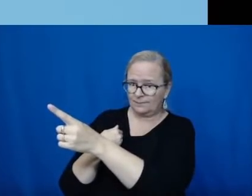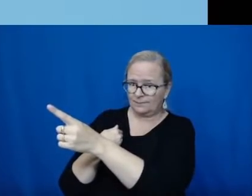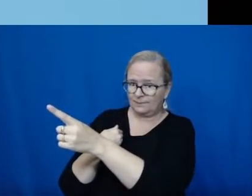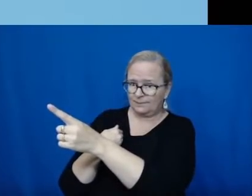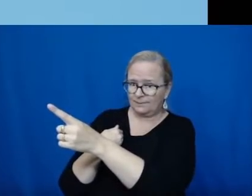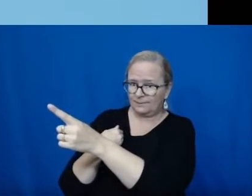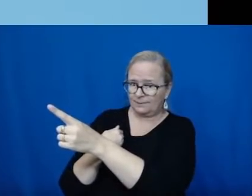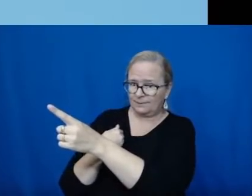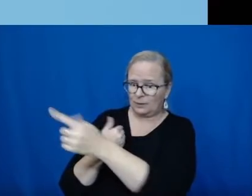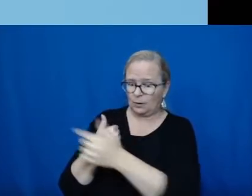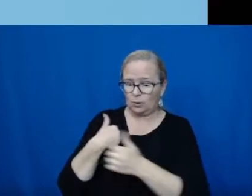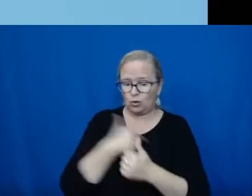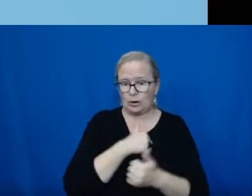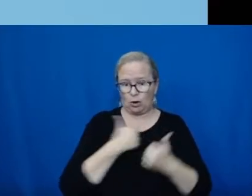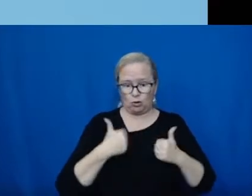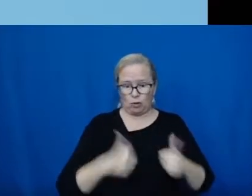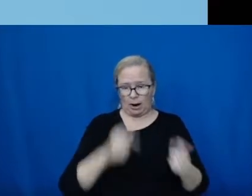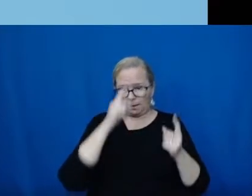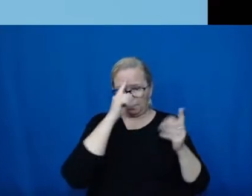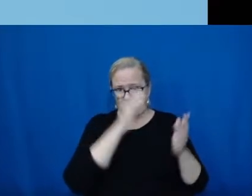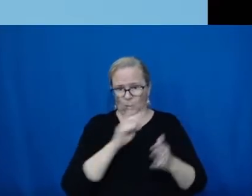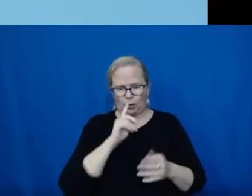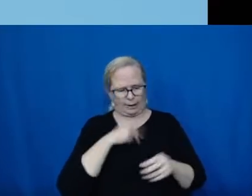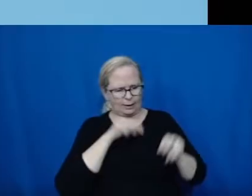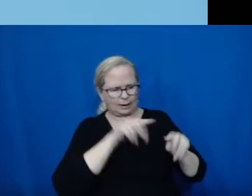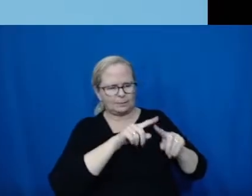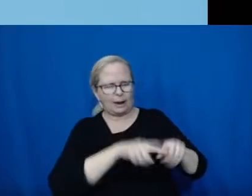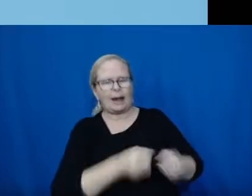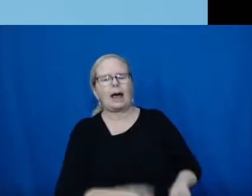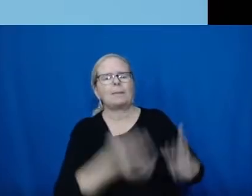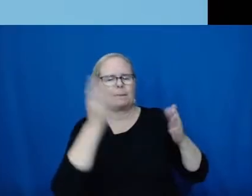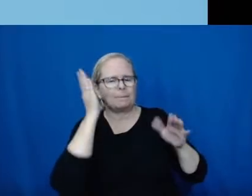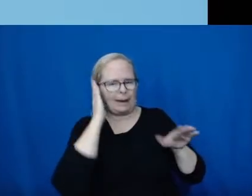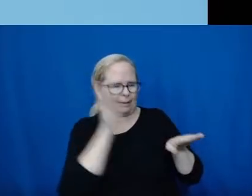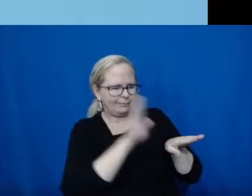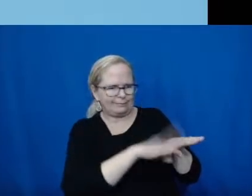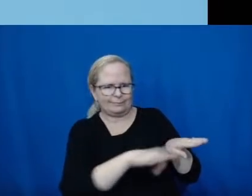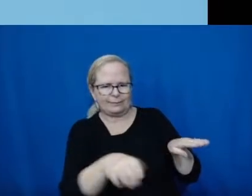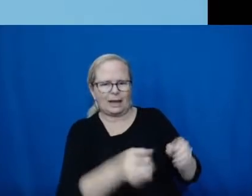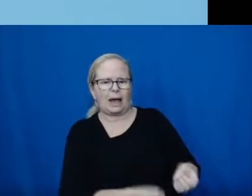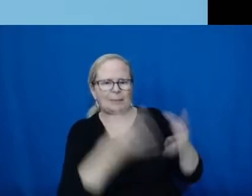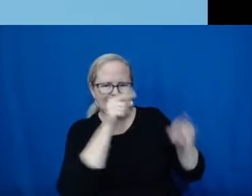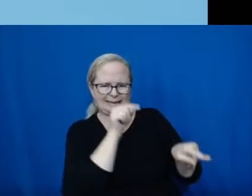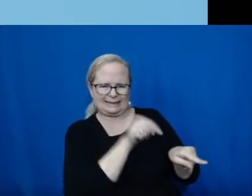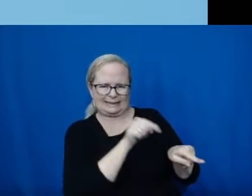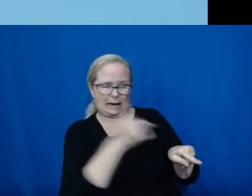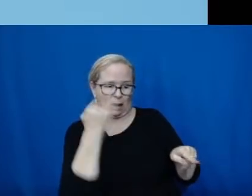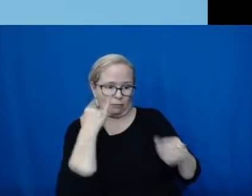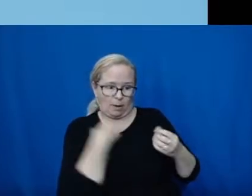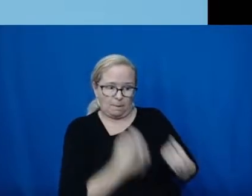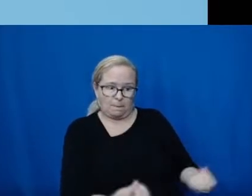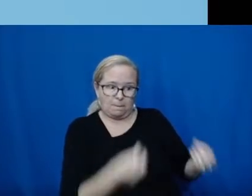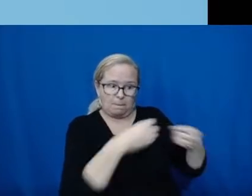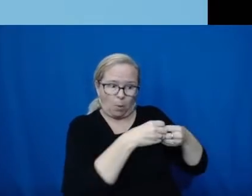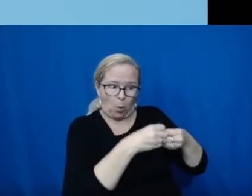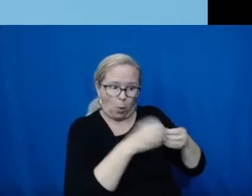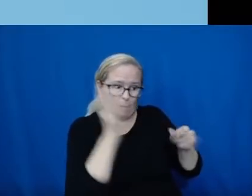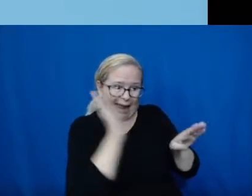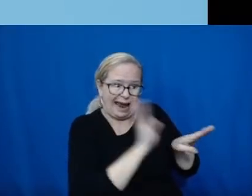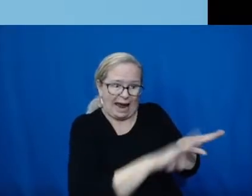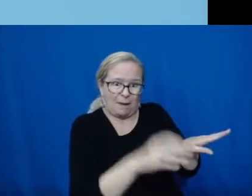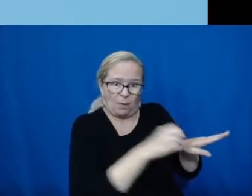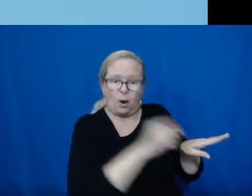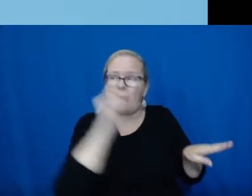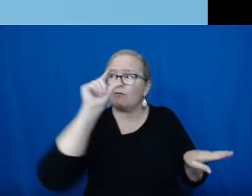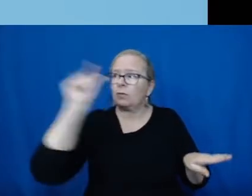more government allows the spread to continue, and the more government allows deaths to happen. So basically, if somebody screams